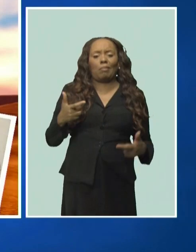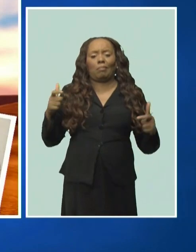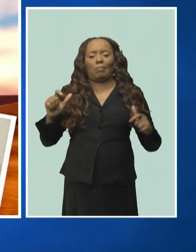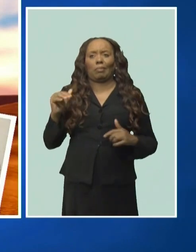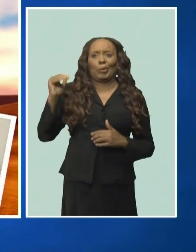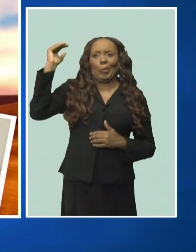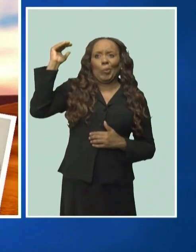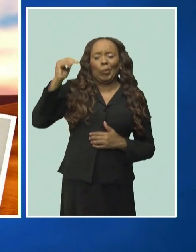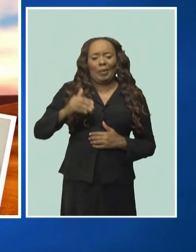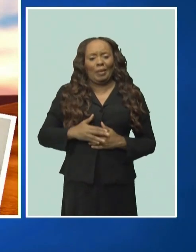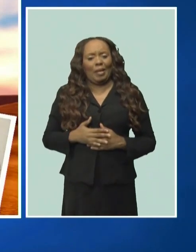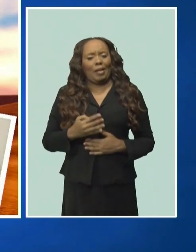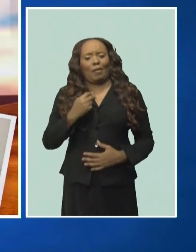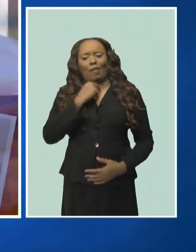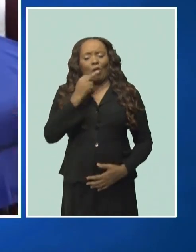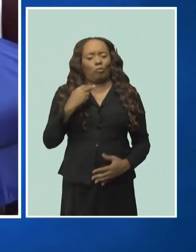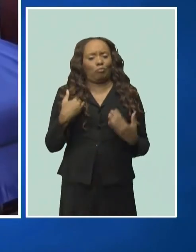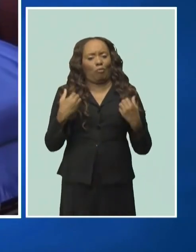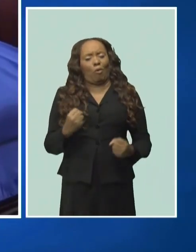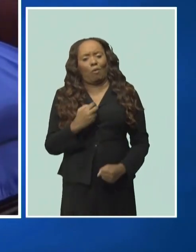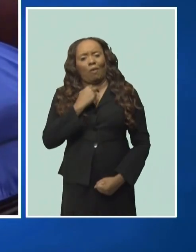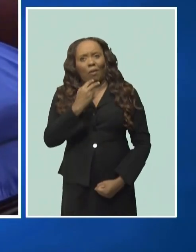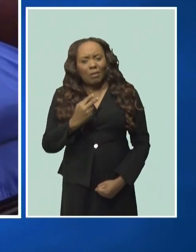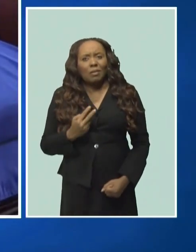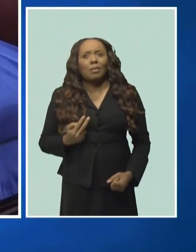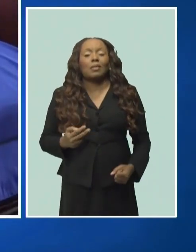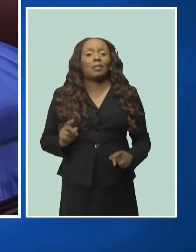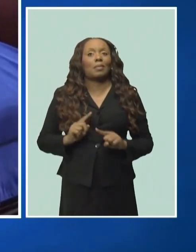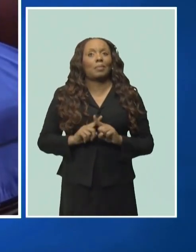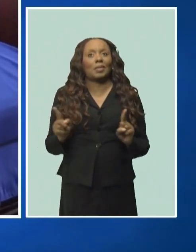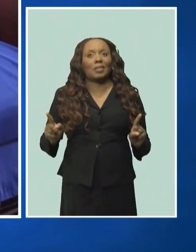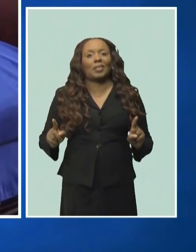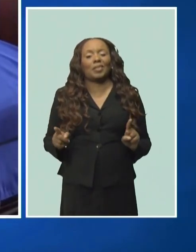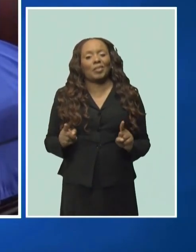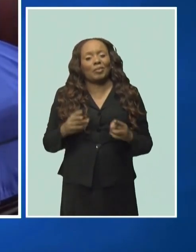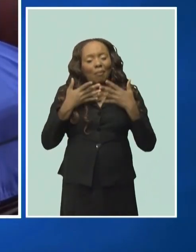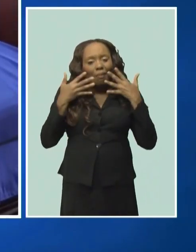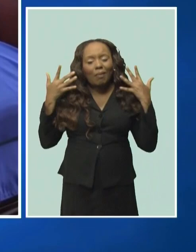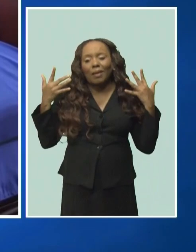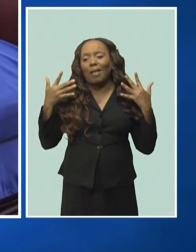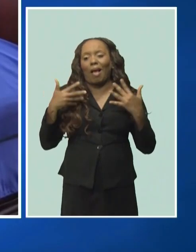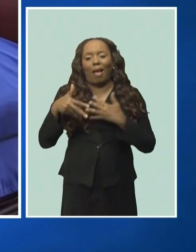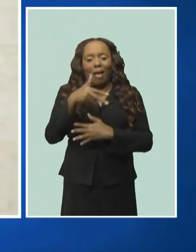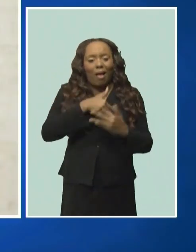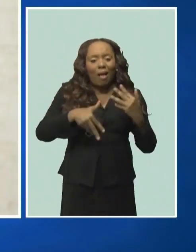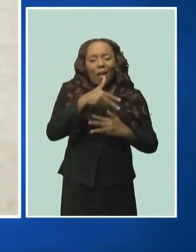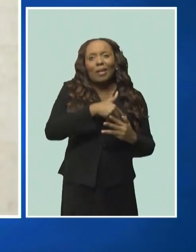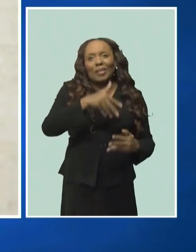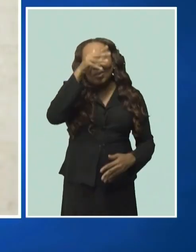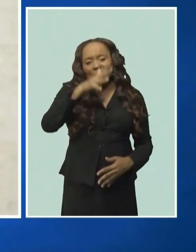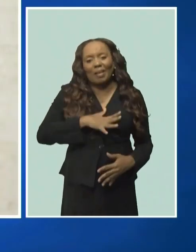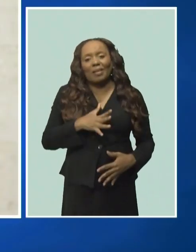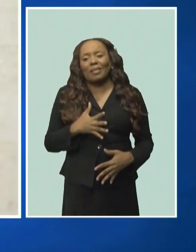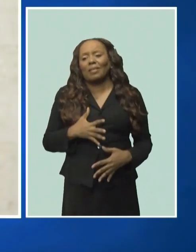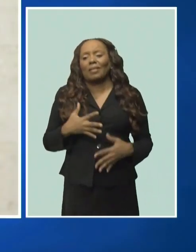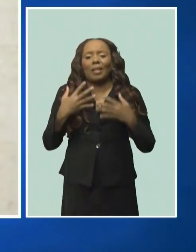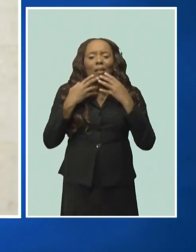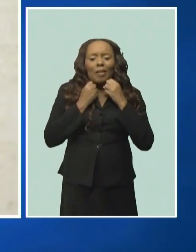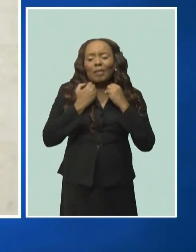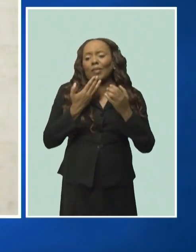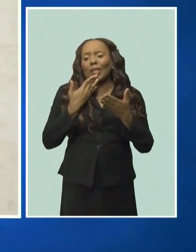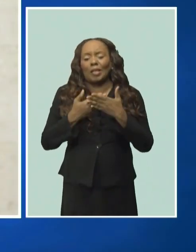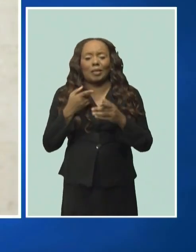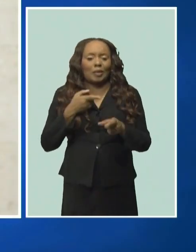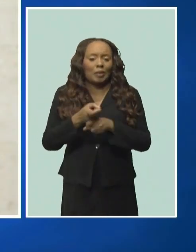described as stentorian. Away from the operations sphere, he was a pleasant and engaging man who loved a good joke and who